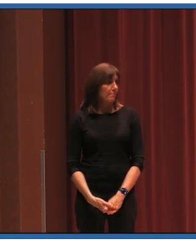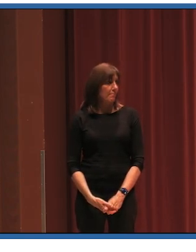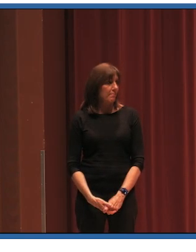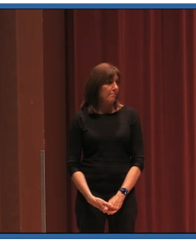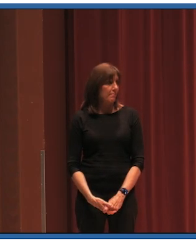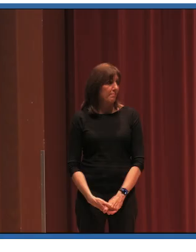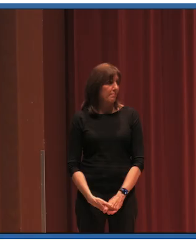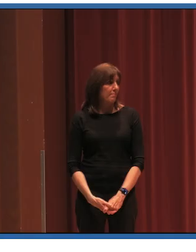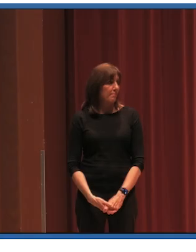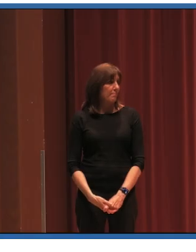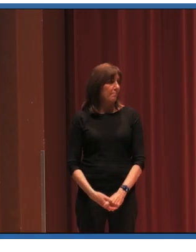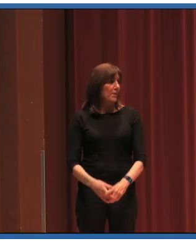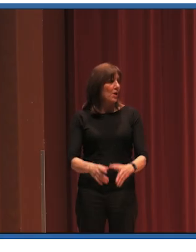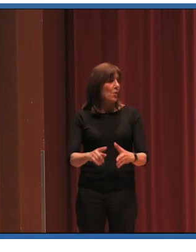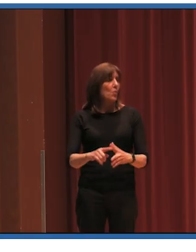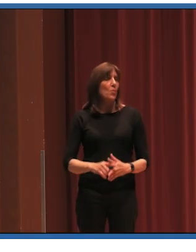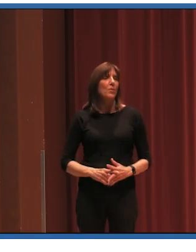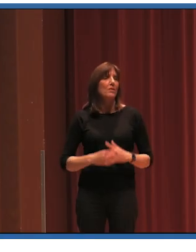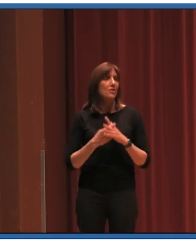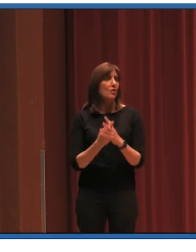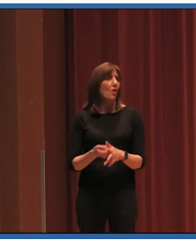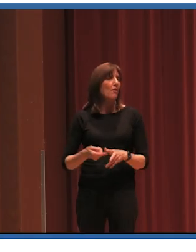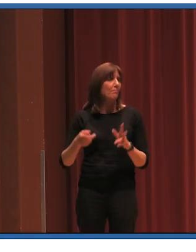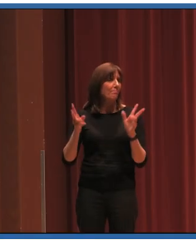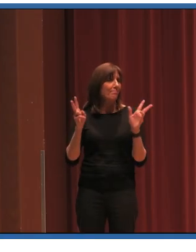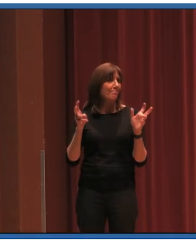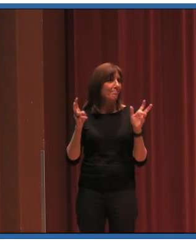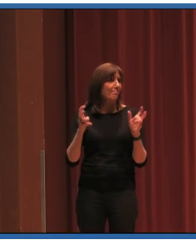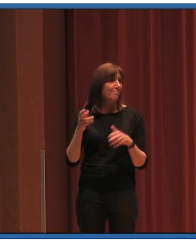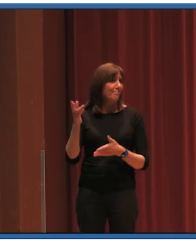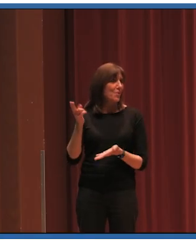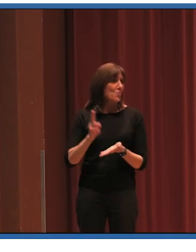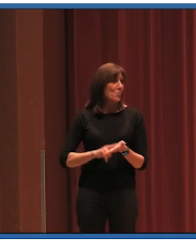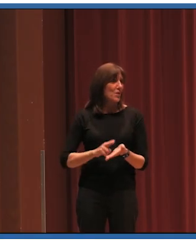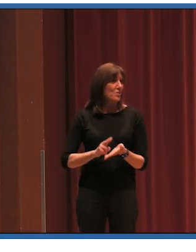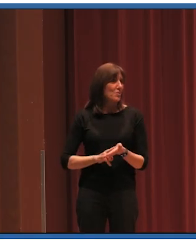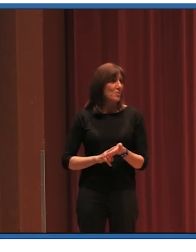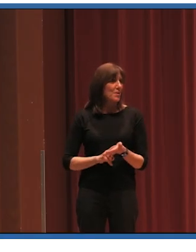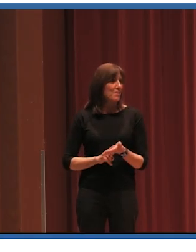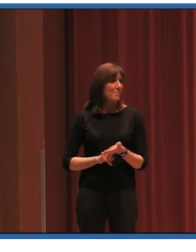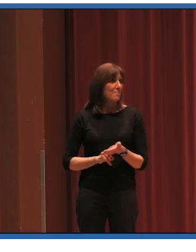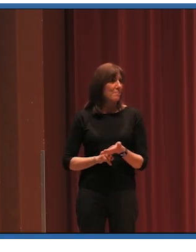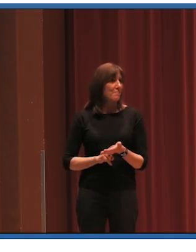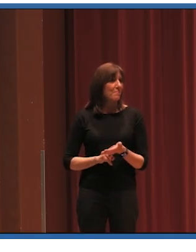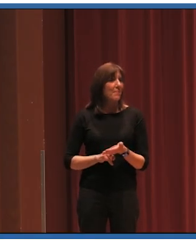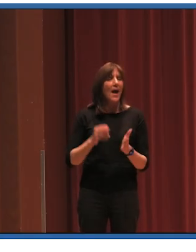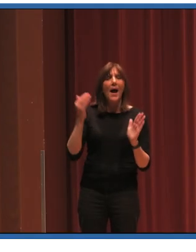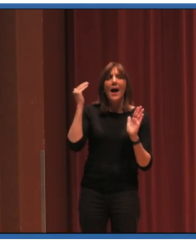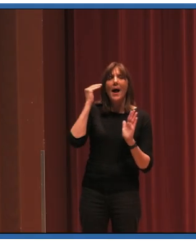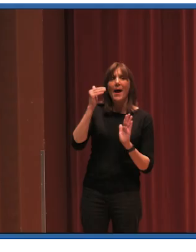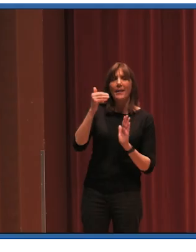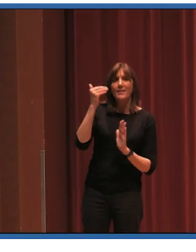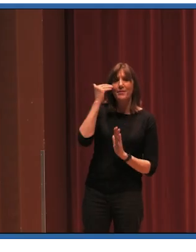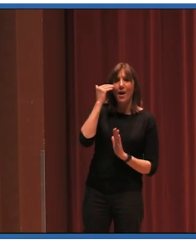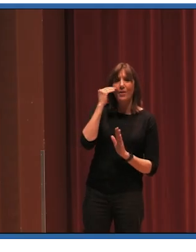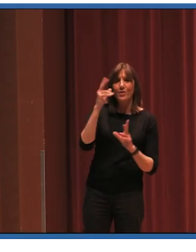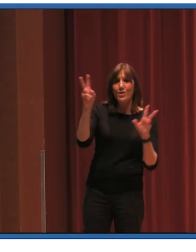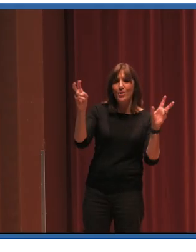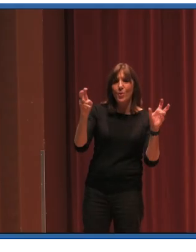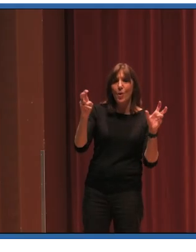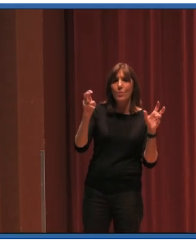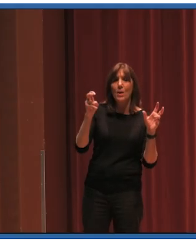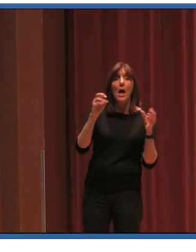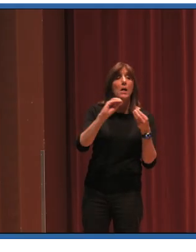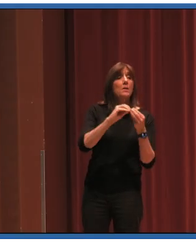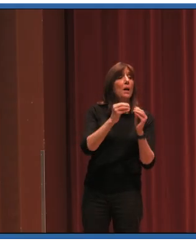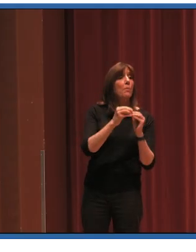We start all of our presentations at the registry by acknowledging this quote that statistics are people